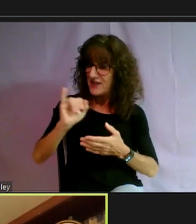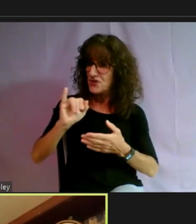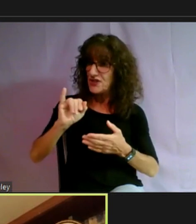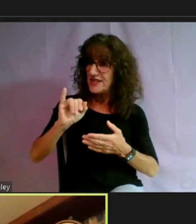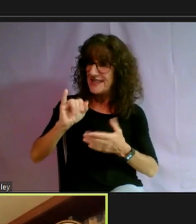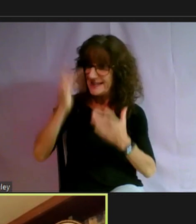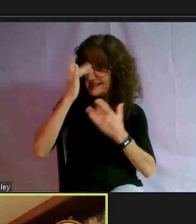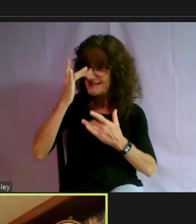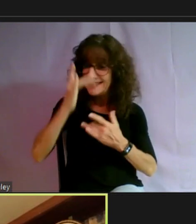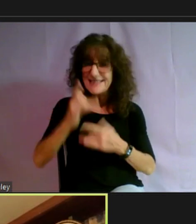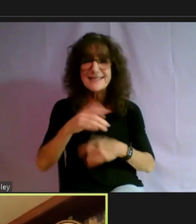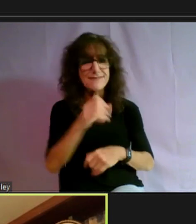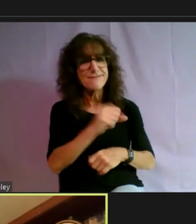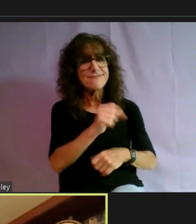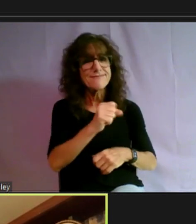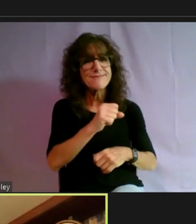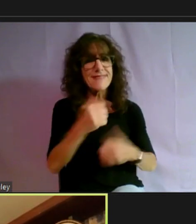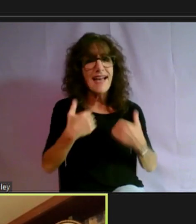Yes.